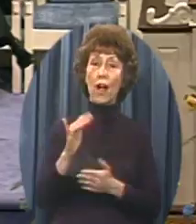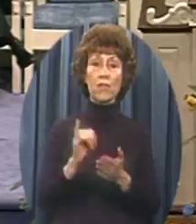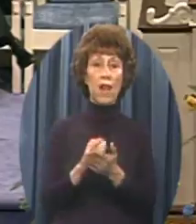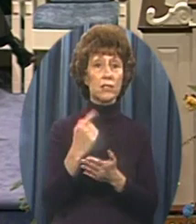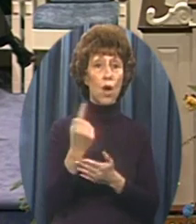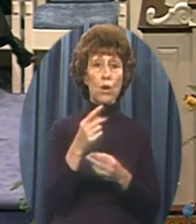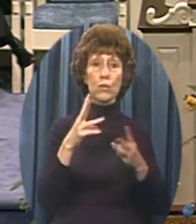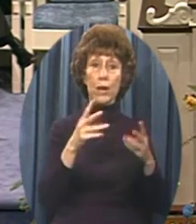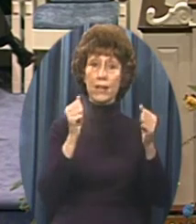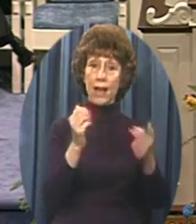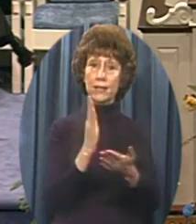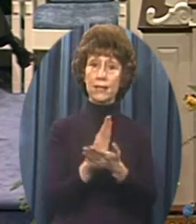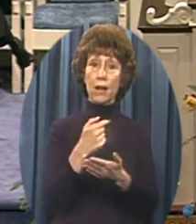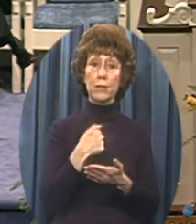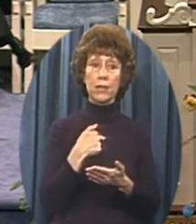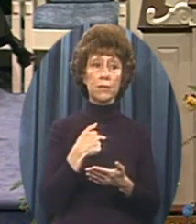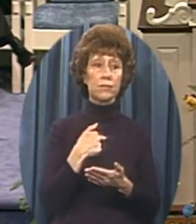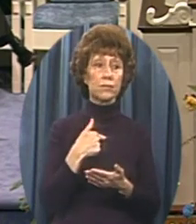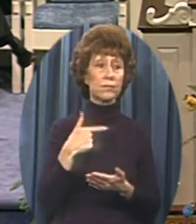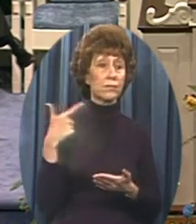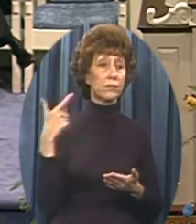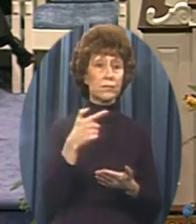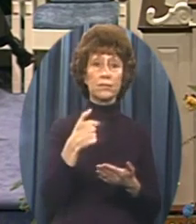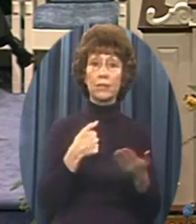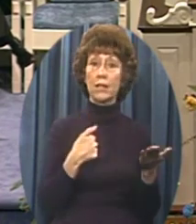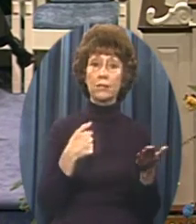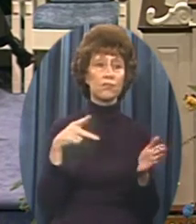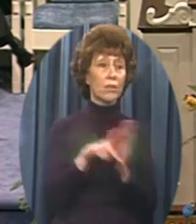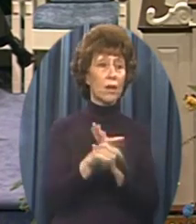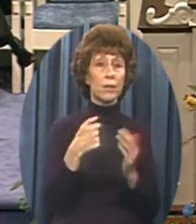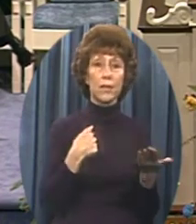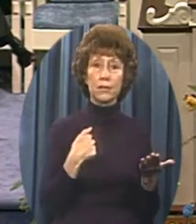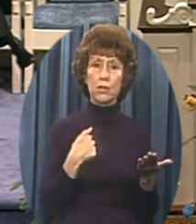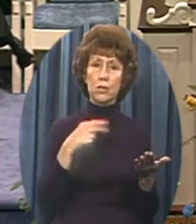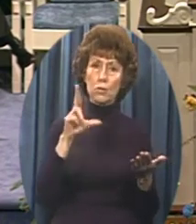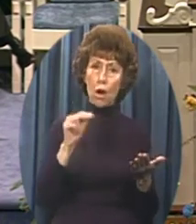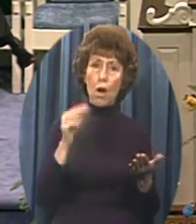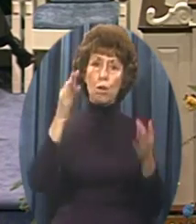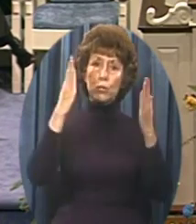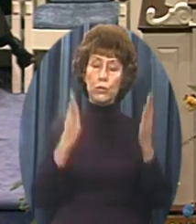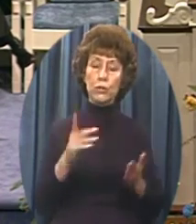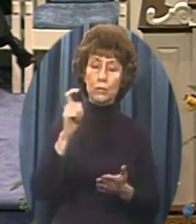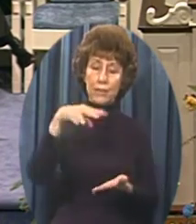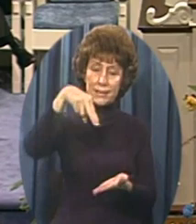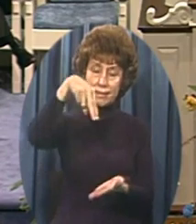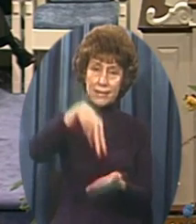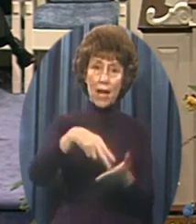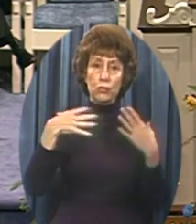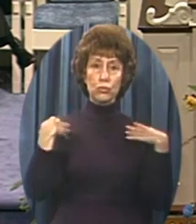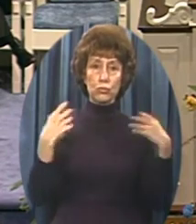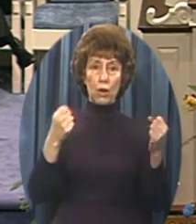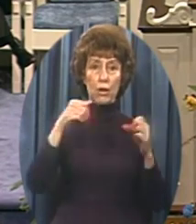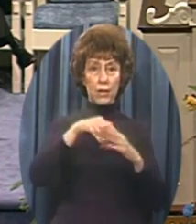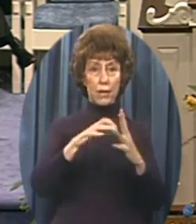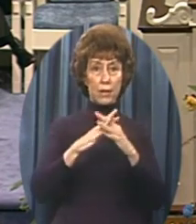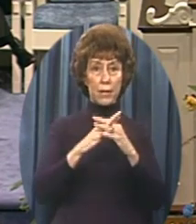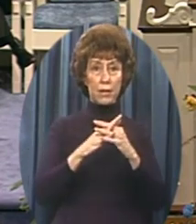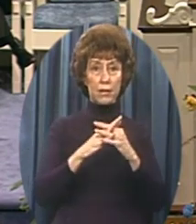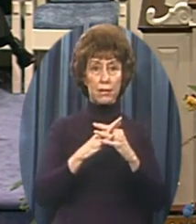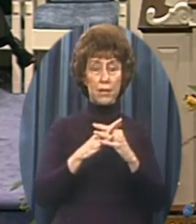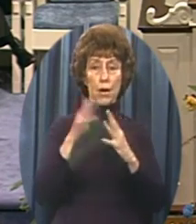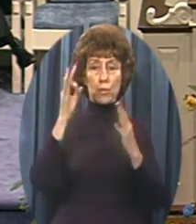I think that preachers across America have got to stand up and say, hey, if everybody stands against me, I'm going to stand with